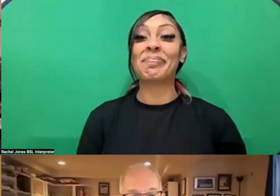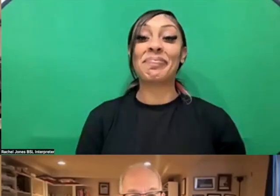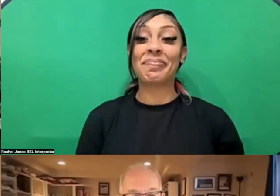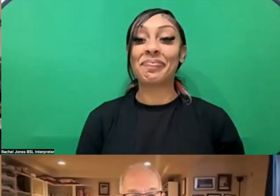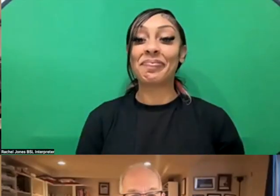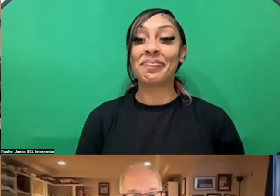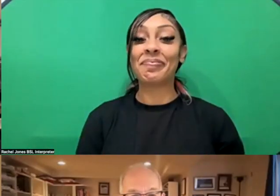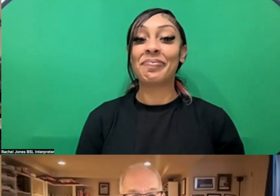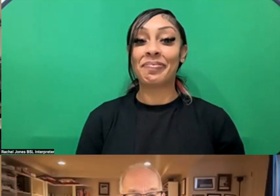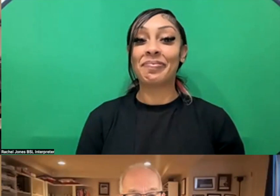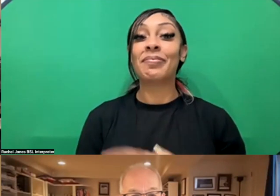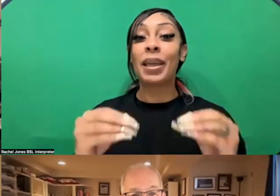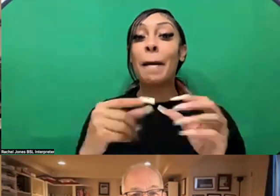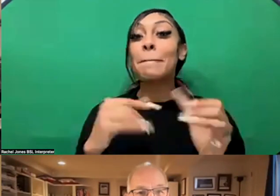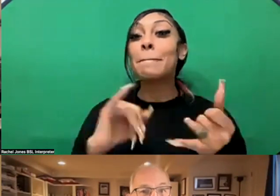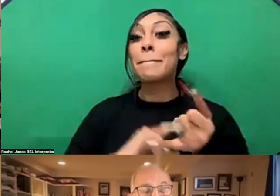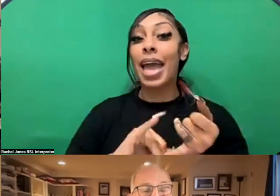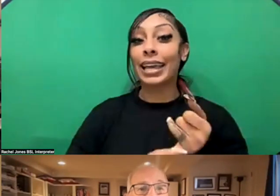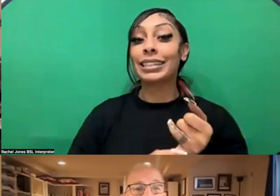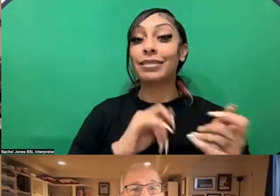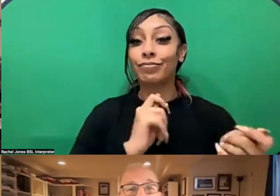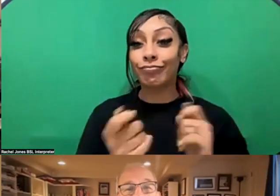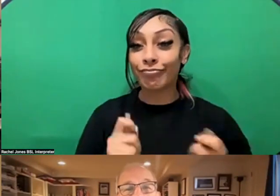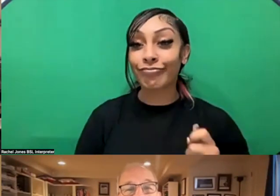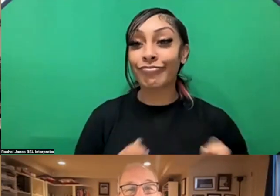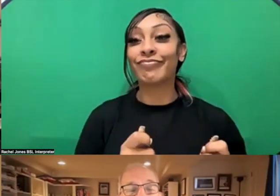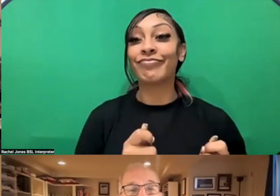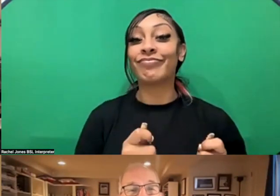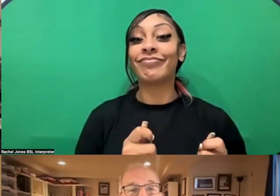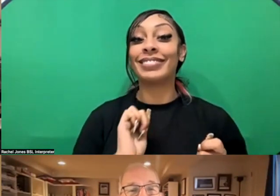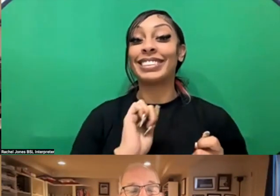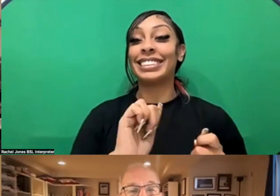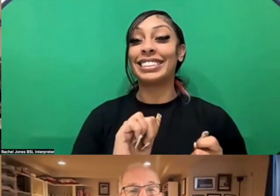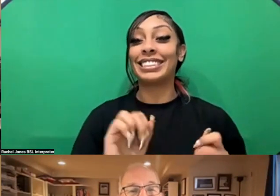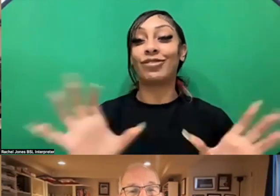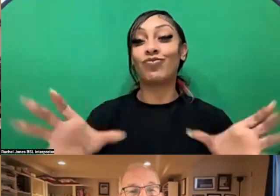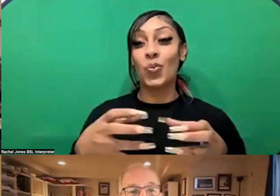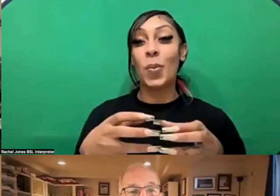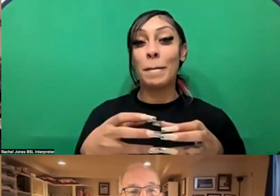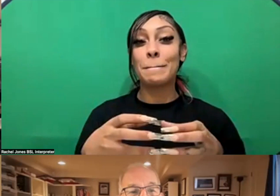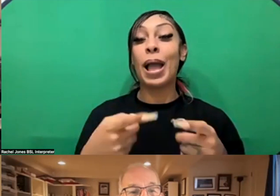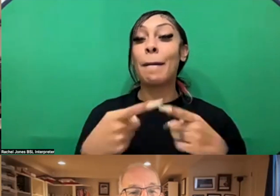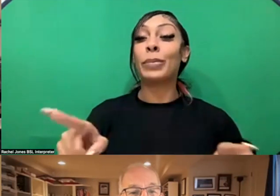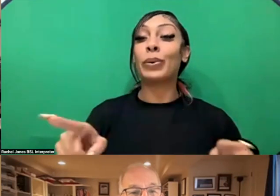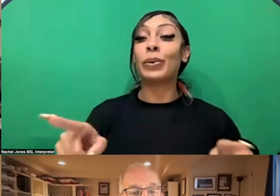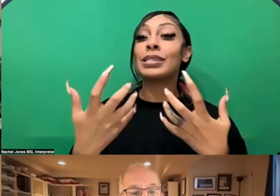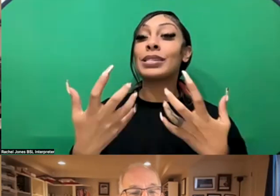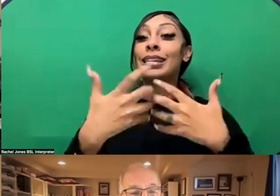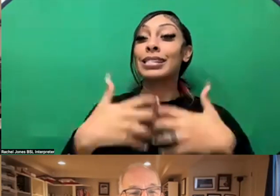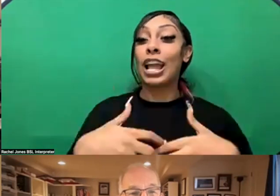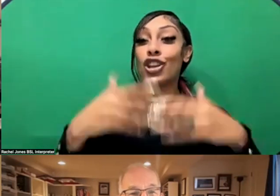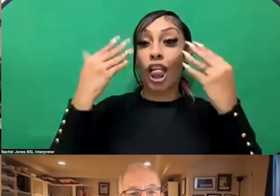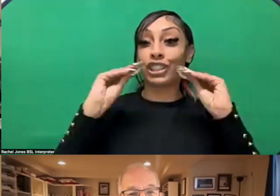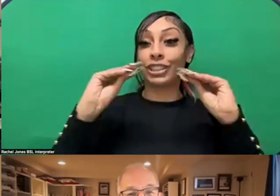bass with the LinnStrument actually in his band, The Witch of Brussels. He's also a music technology educator as well.